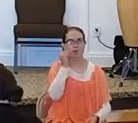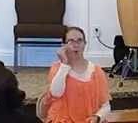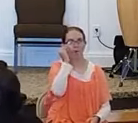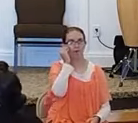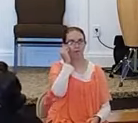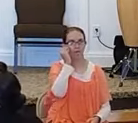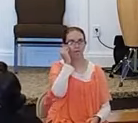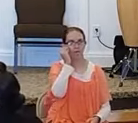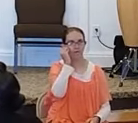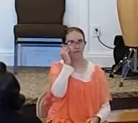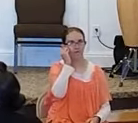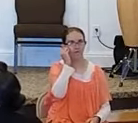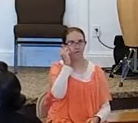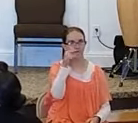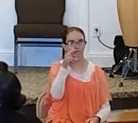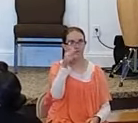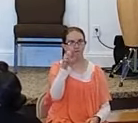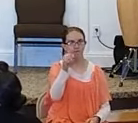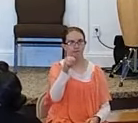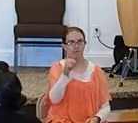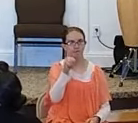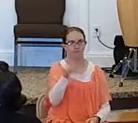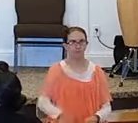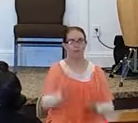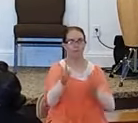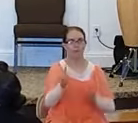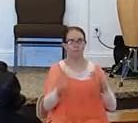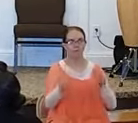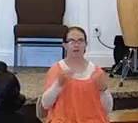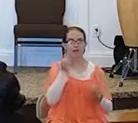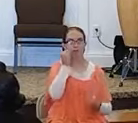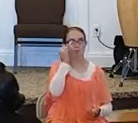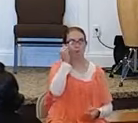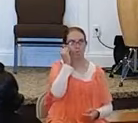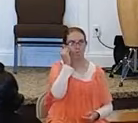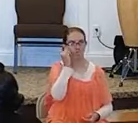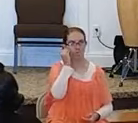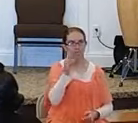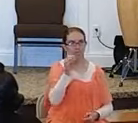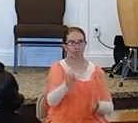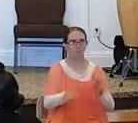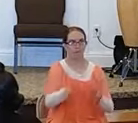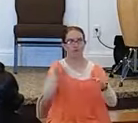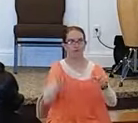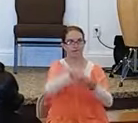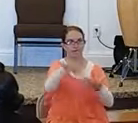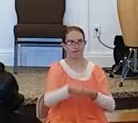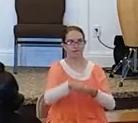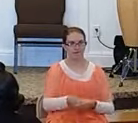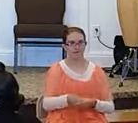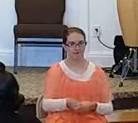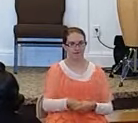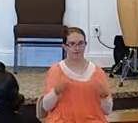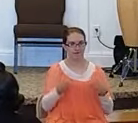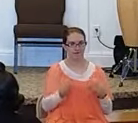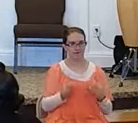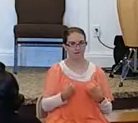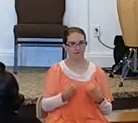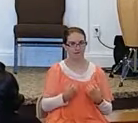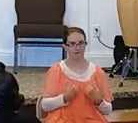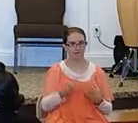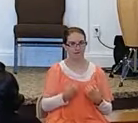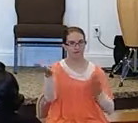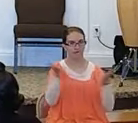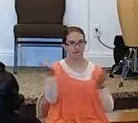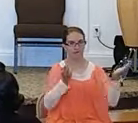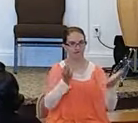the guest of the house, or the person that had the house here, or their guest, you walked in there, amen, they had a servant. If they had